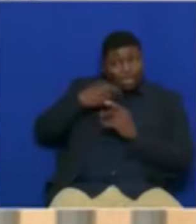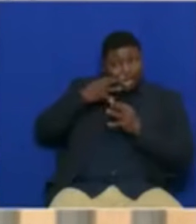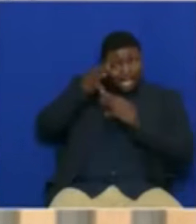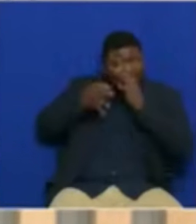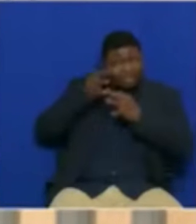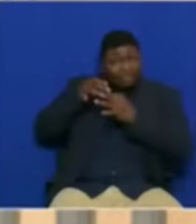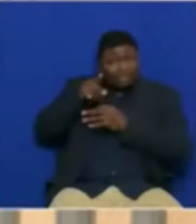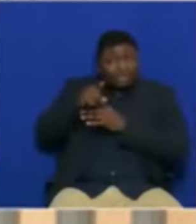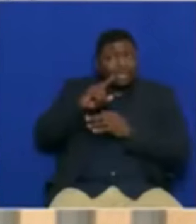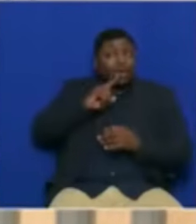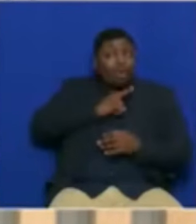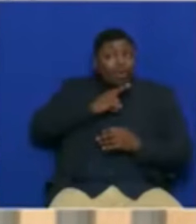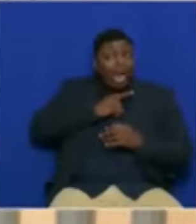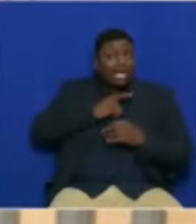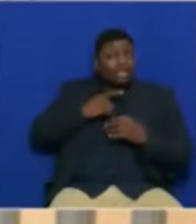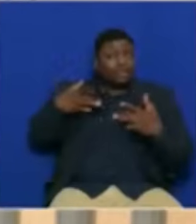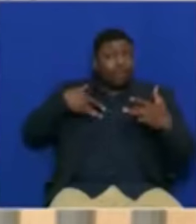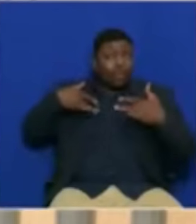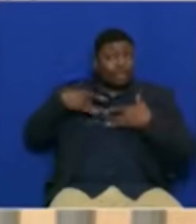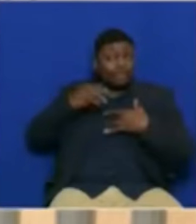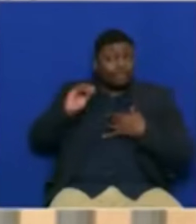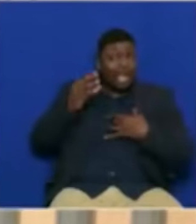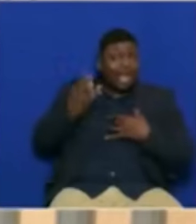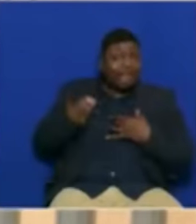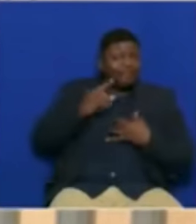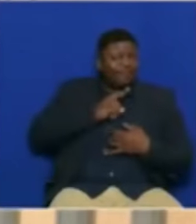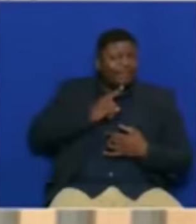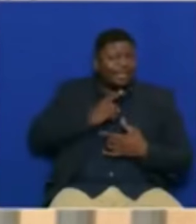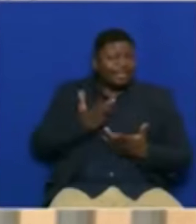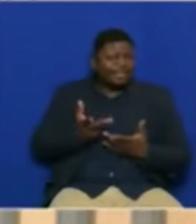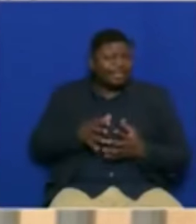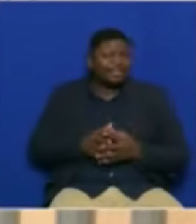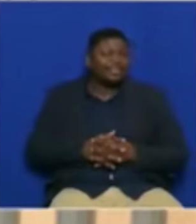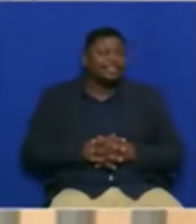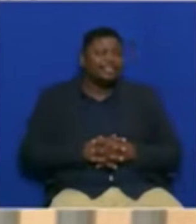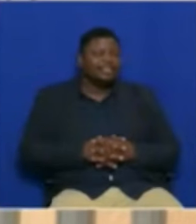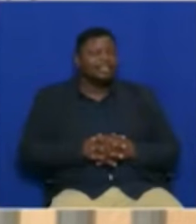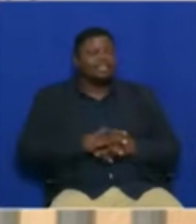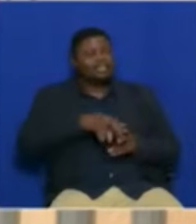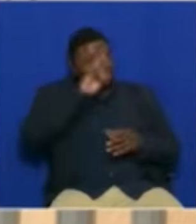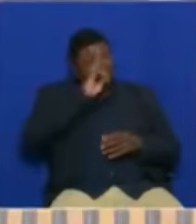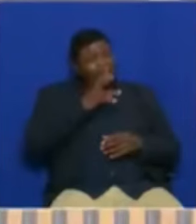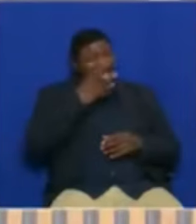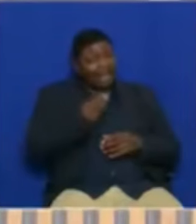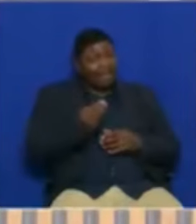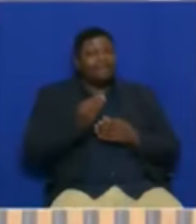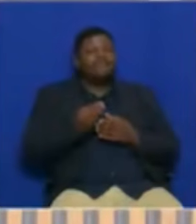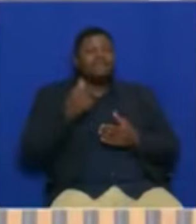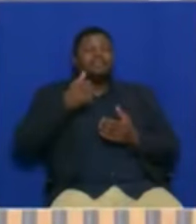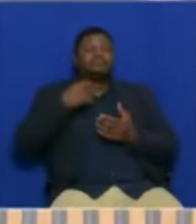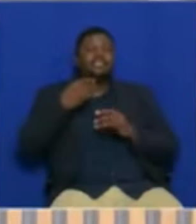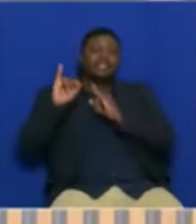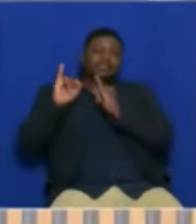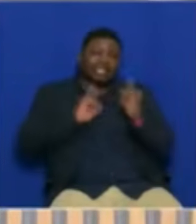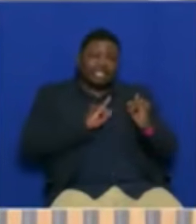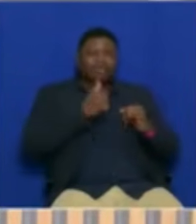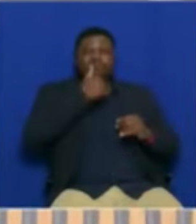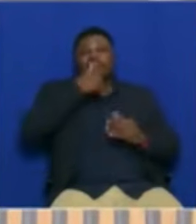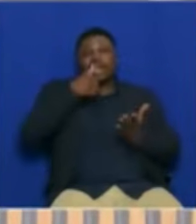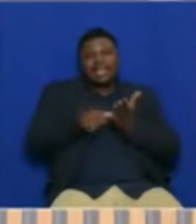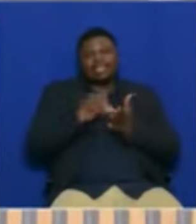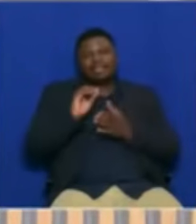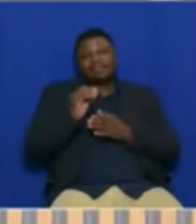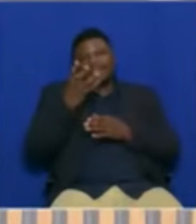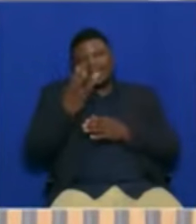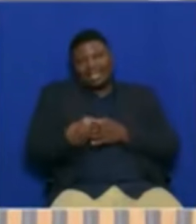straightforward. She's got an invitation letter, the way it's at the bottom. Kindly take note of the following: original certificate and copies of